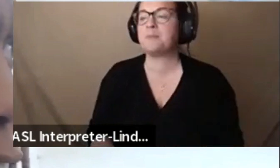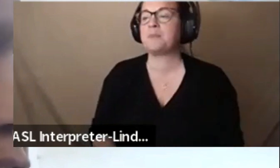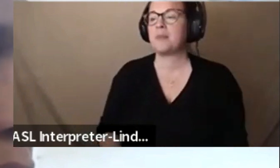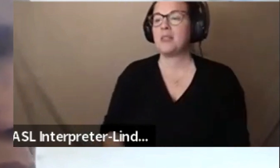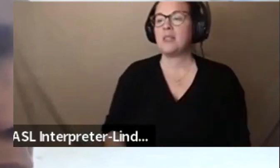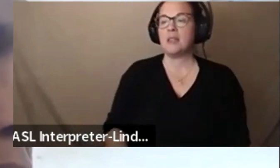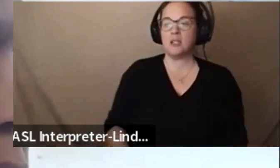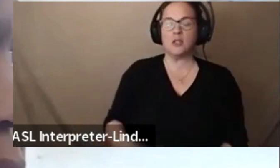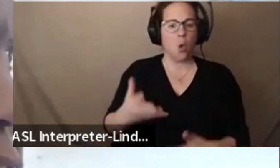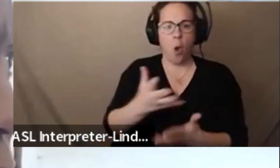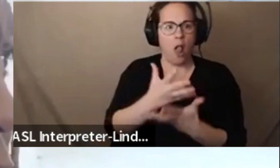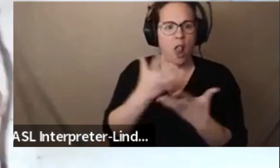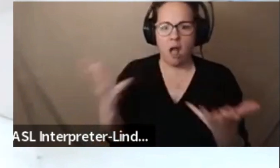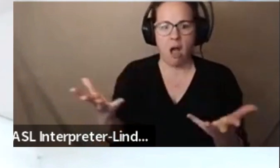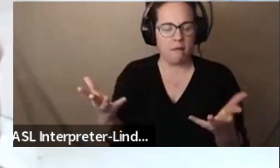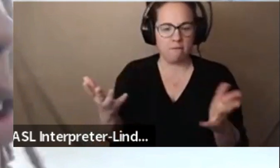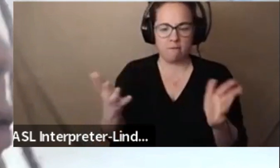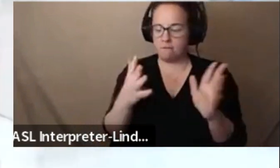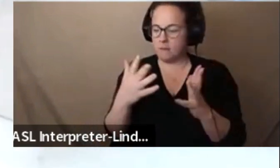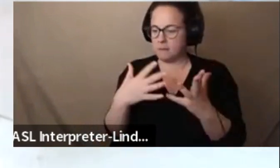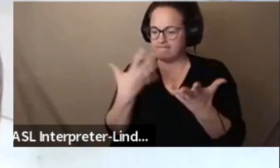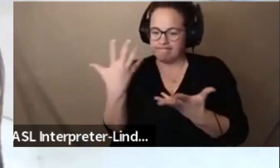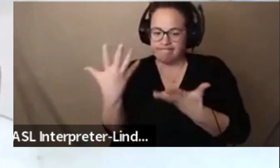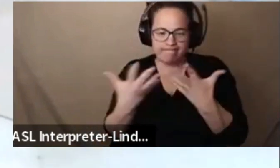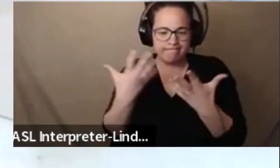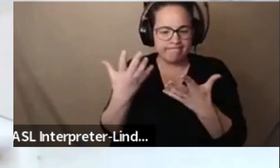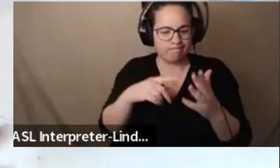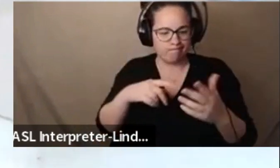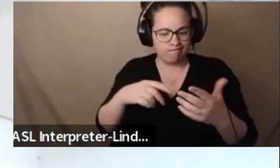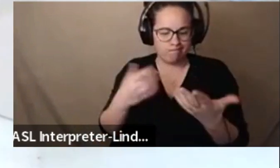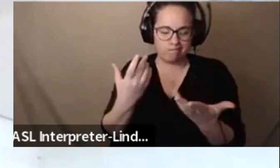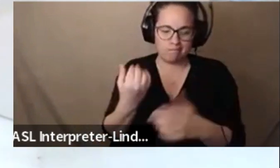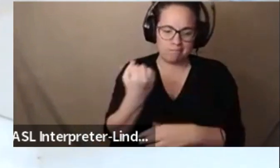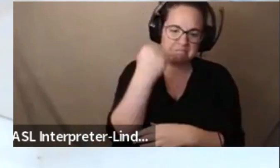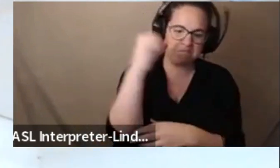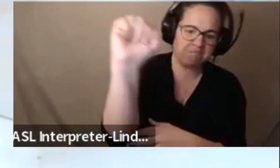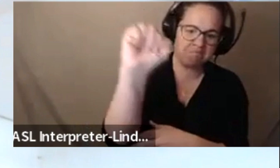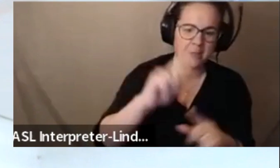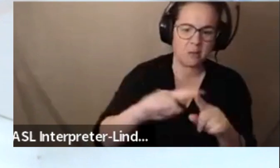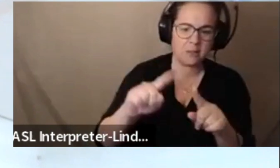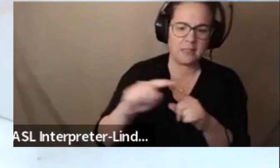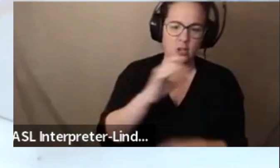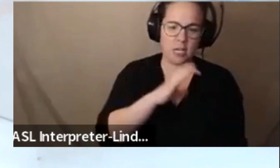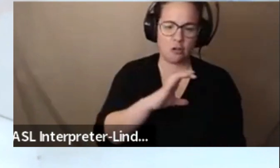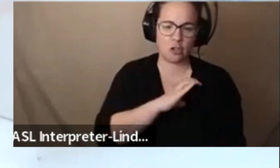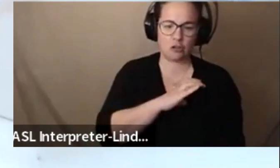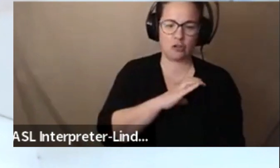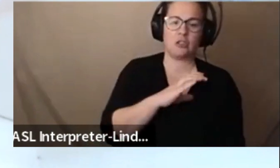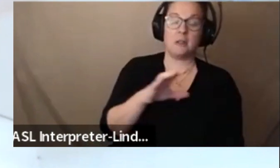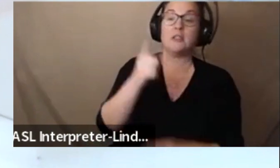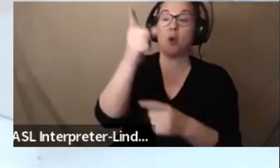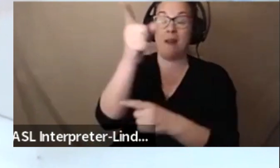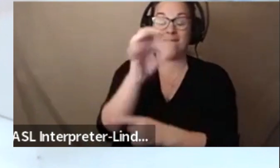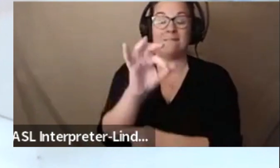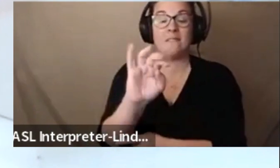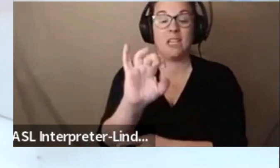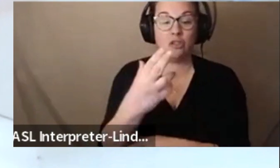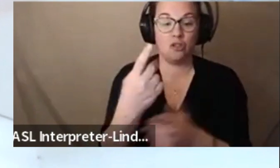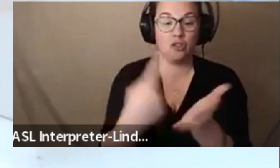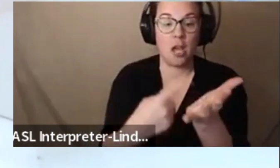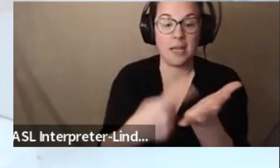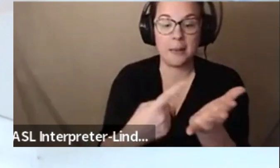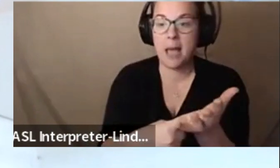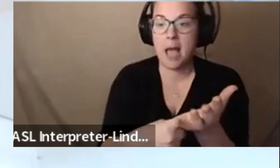tons of transgression in those characters, but in terms of gender, Finch was talking about how